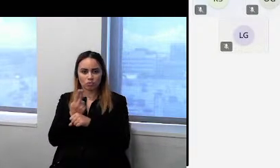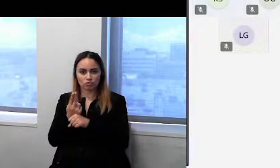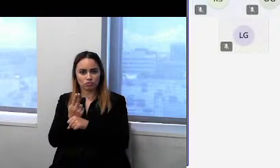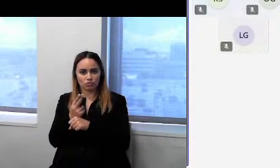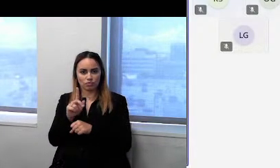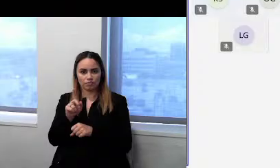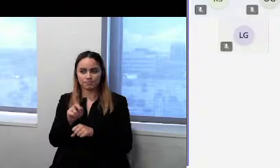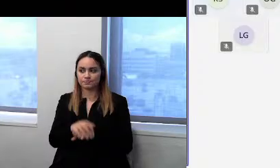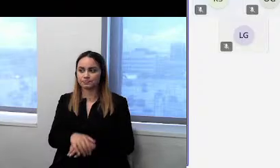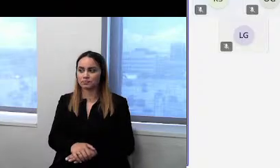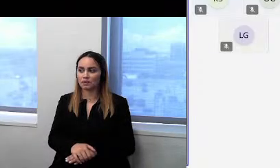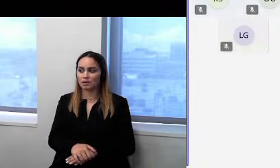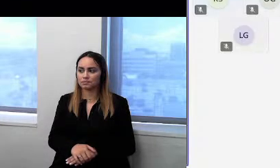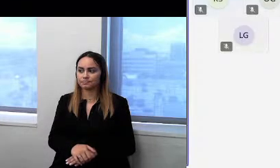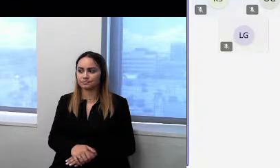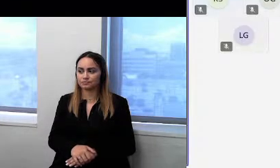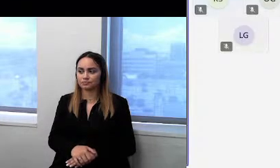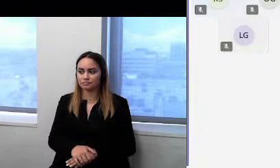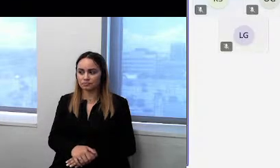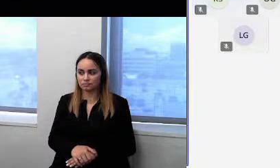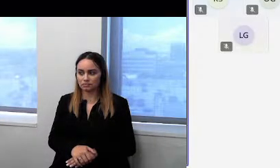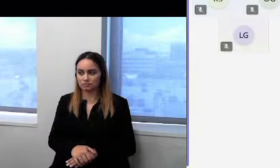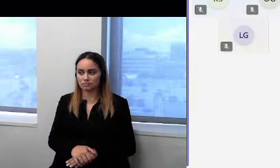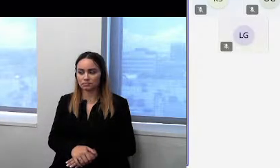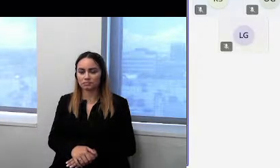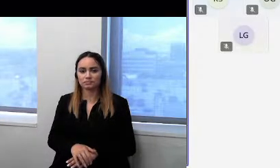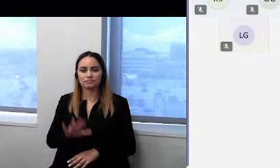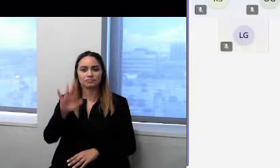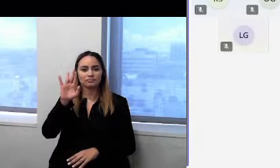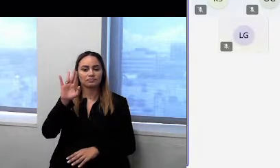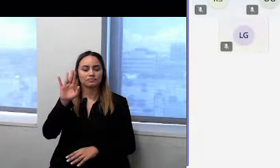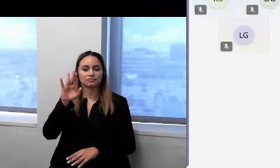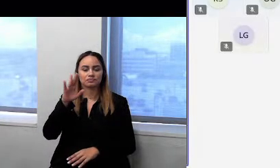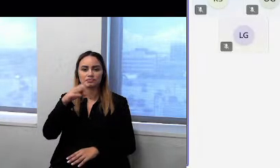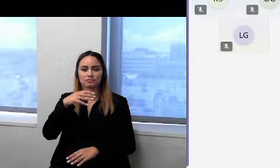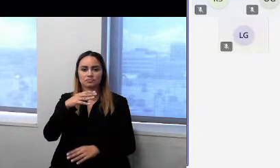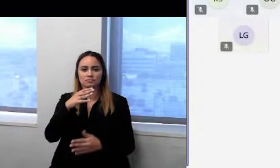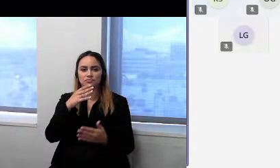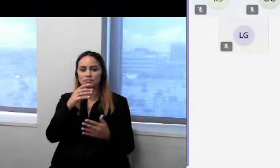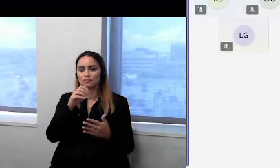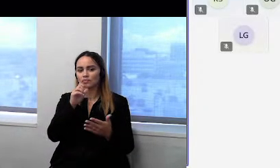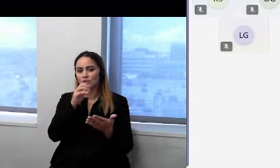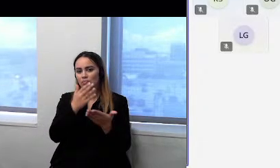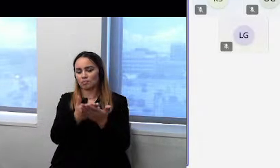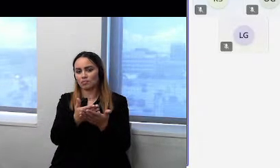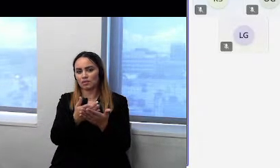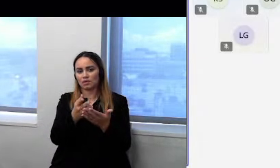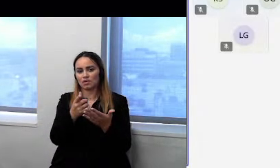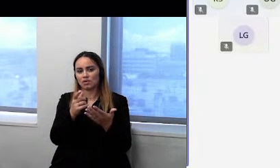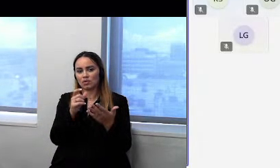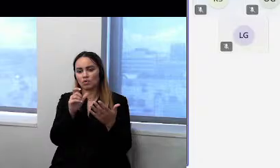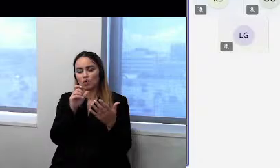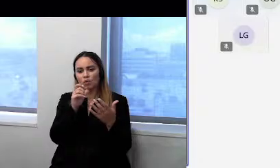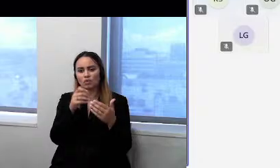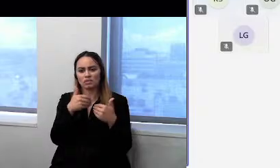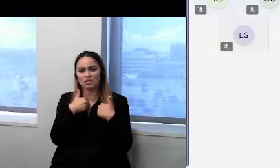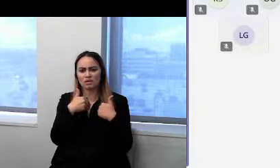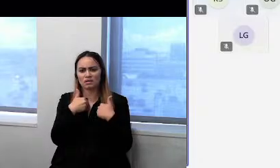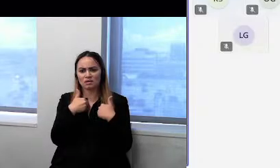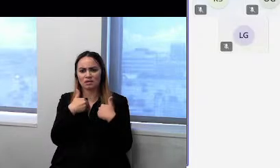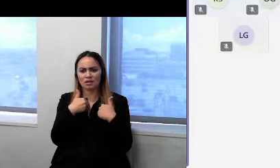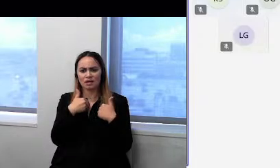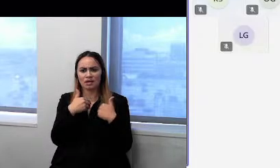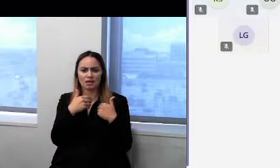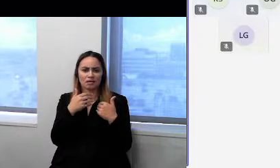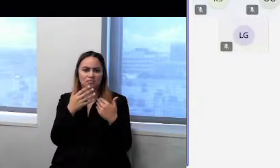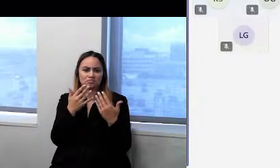I'm going to repeat it back. I'm going to object. The foundation has not been laid to ask a question over rates to this. There's something that's